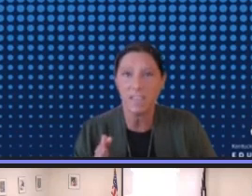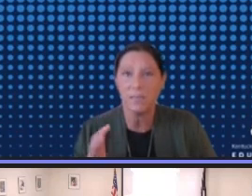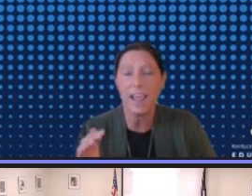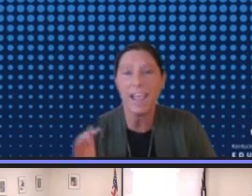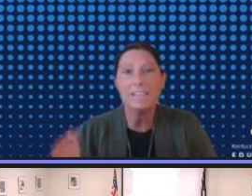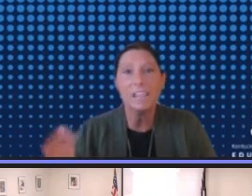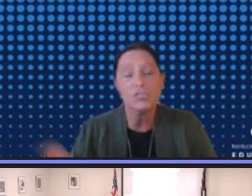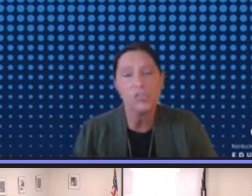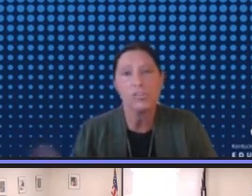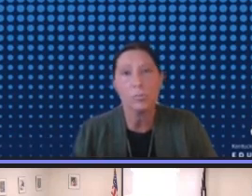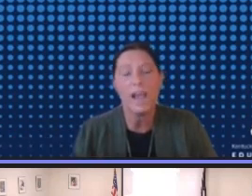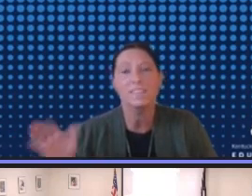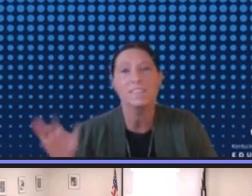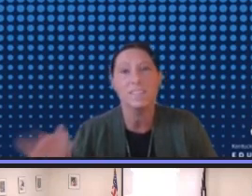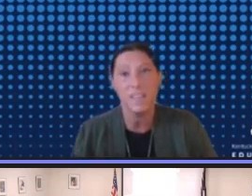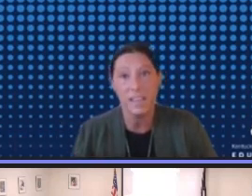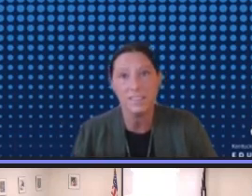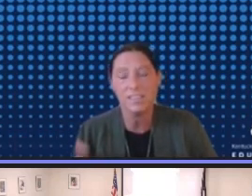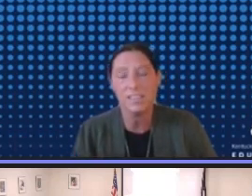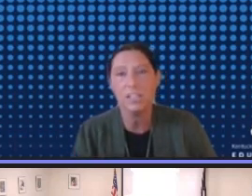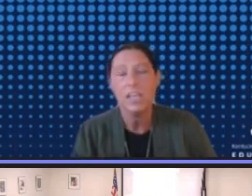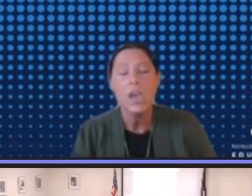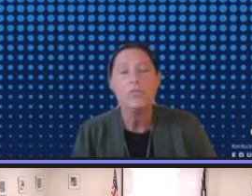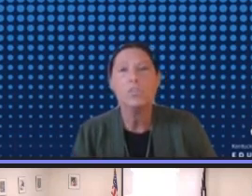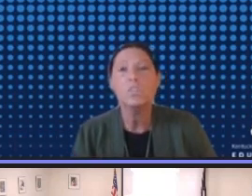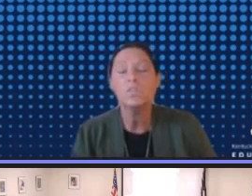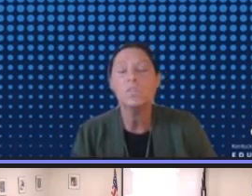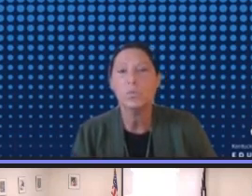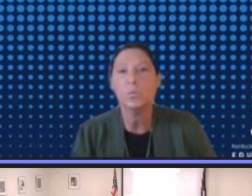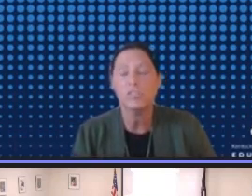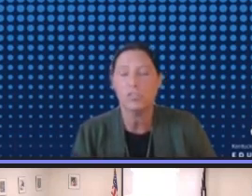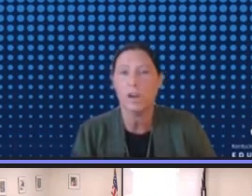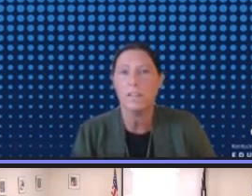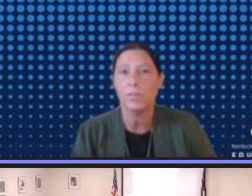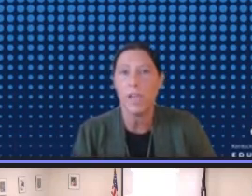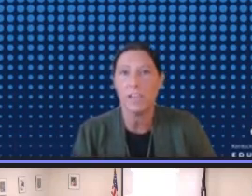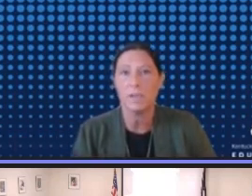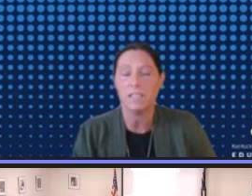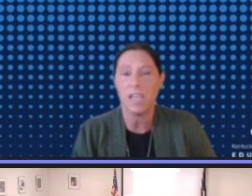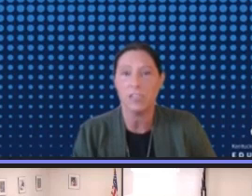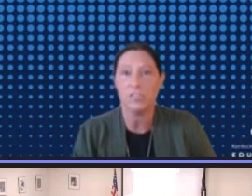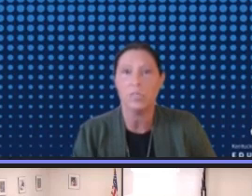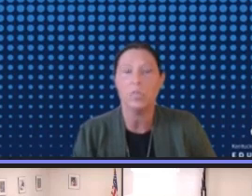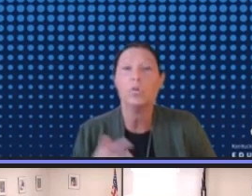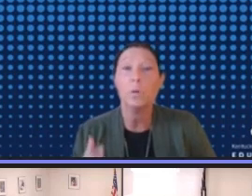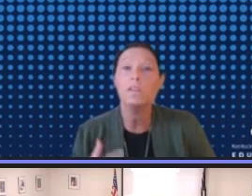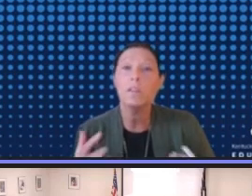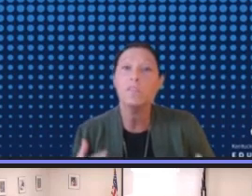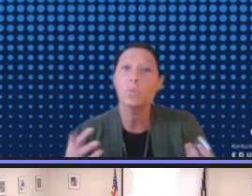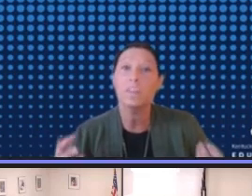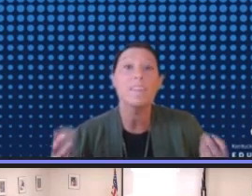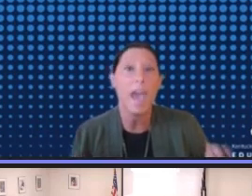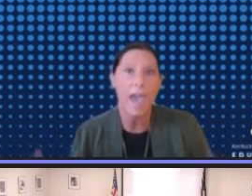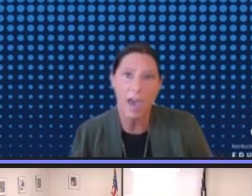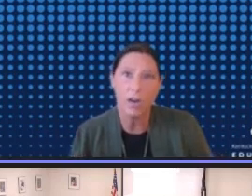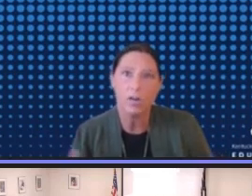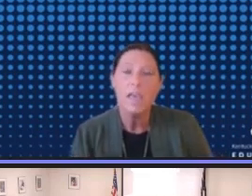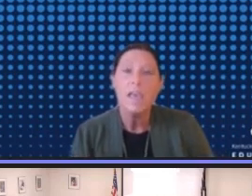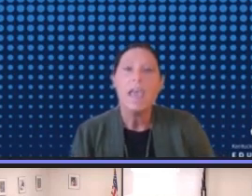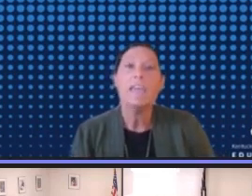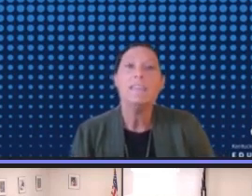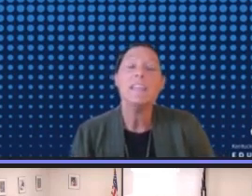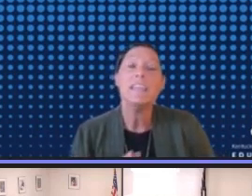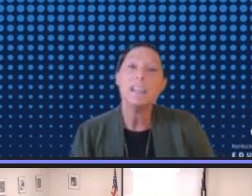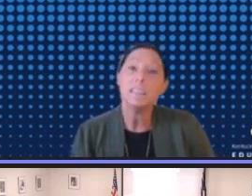standards, assessment, and the instructional practices necessary for students to reach the grade level expectations. So the curriculum is really the